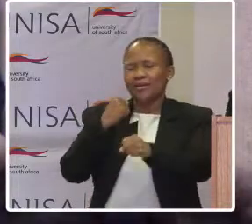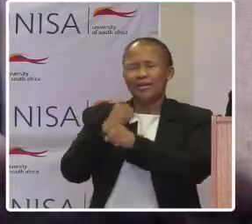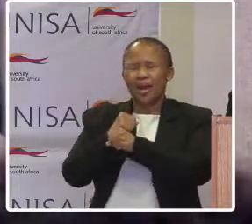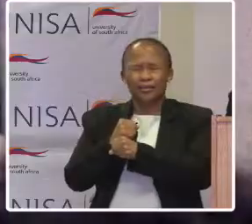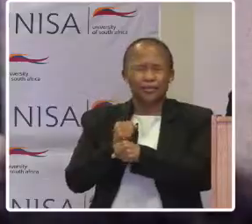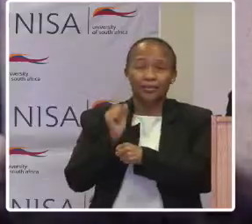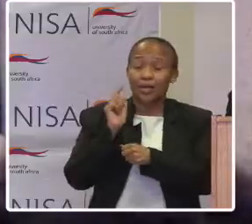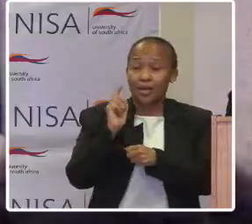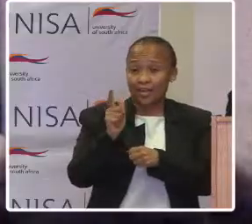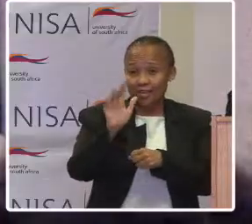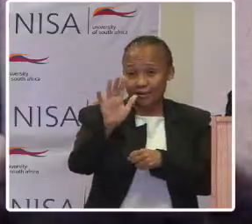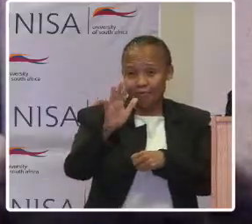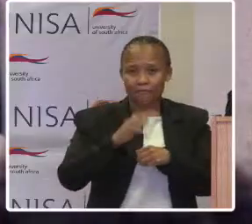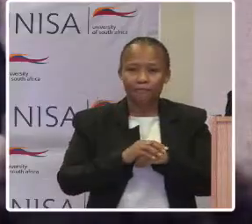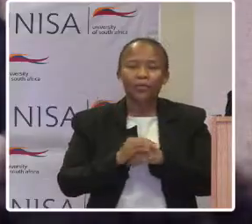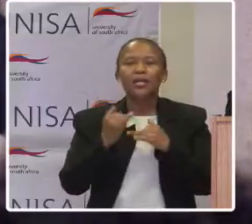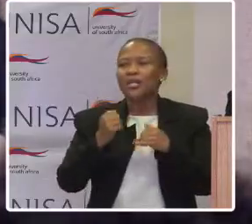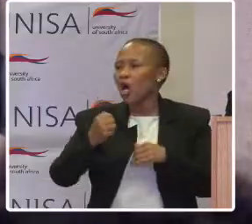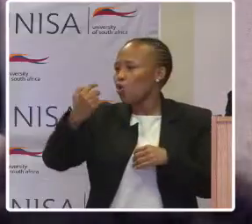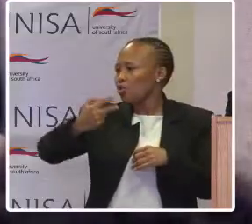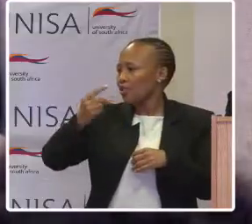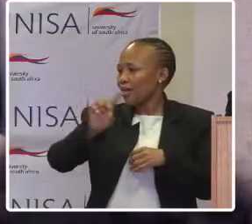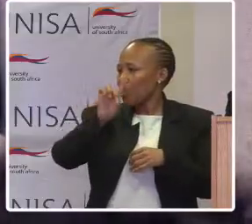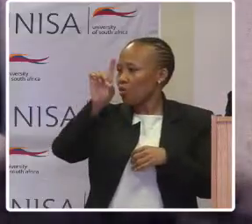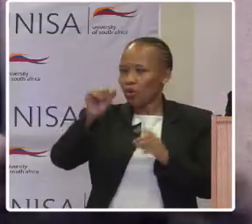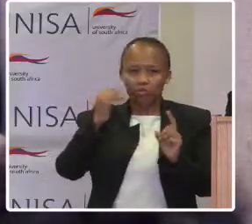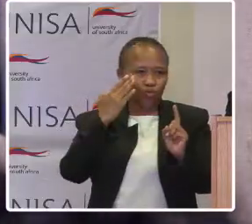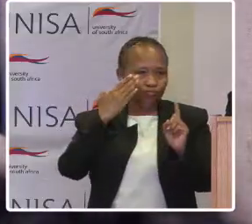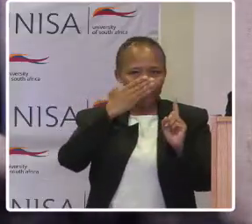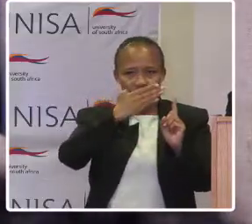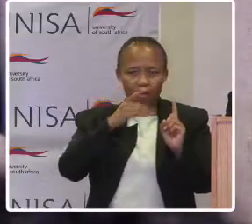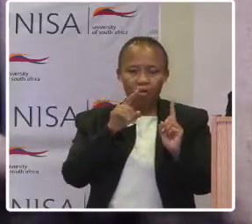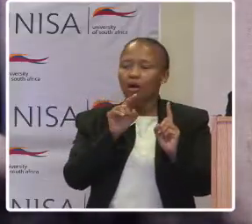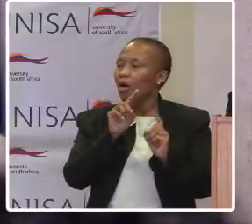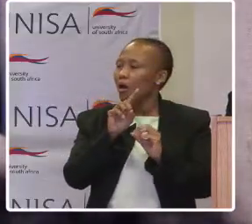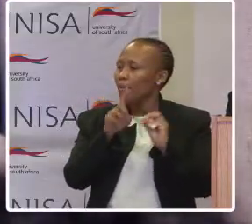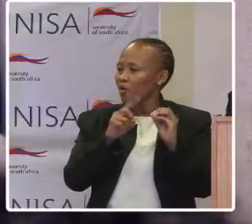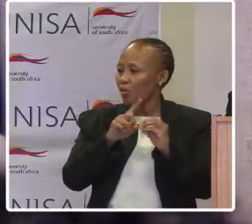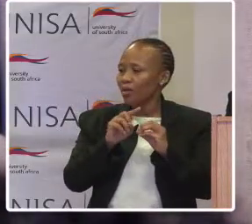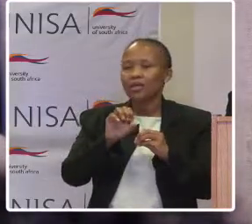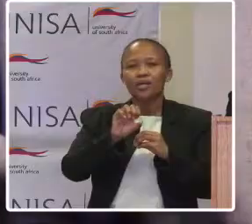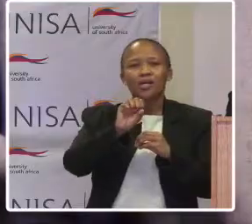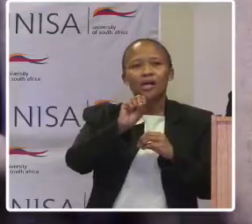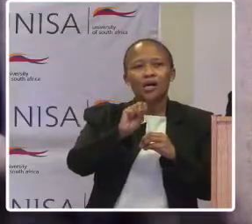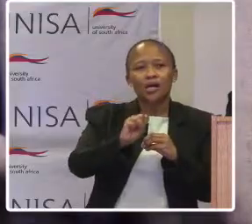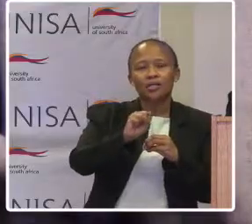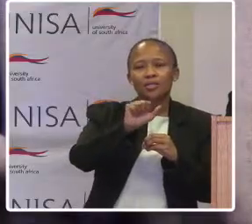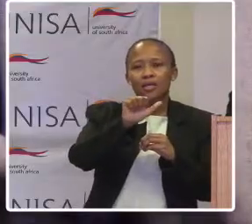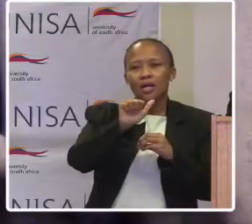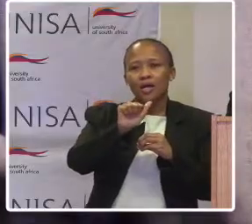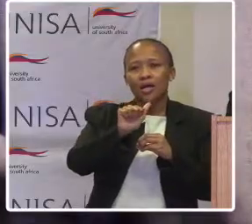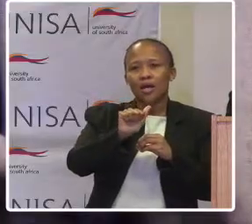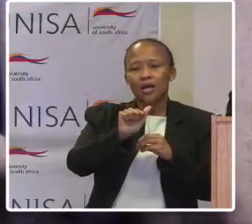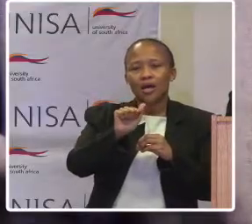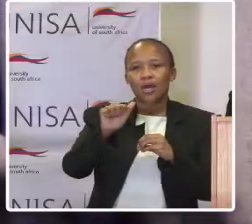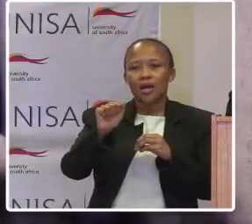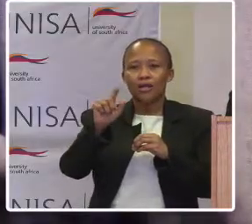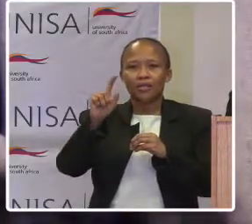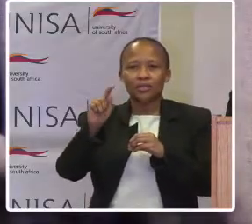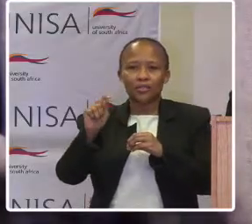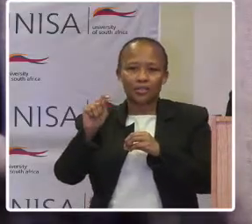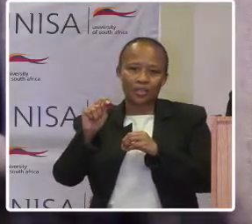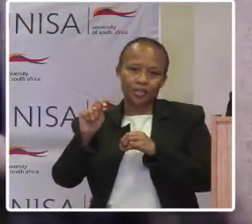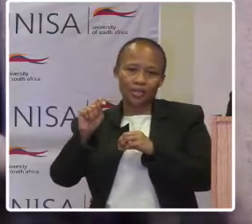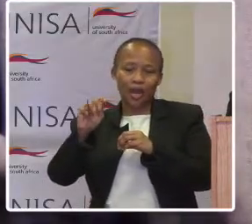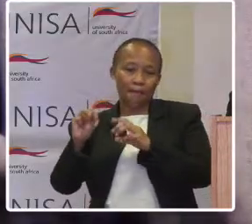second question, your question should be directed at the South African Civil Aviation Authority, but I do work on that. And